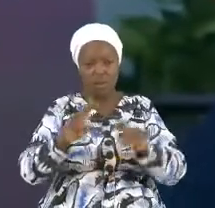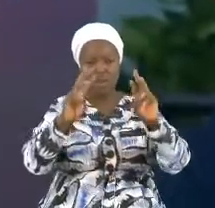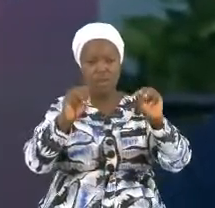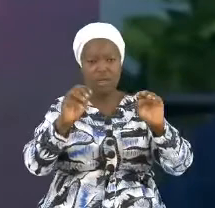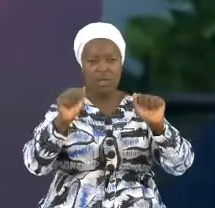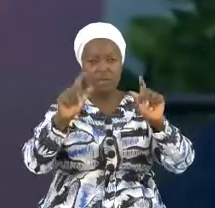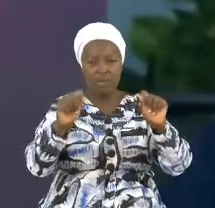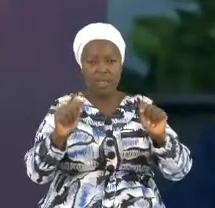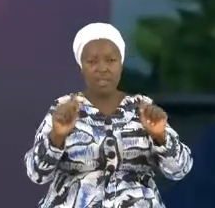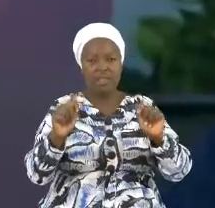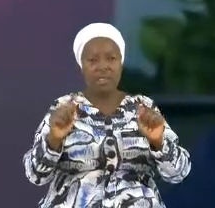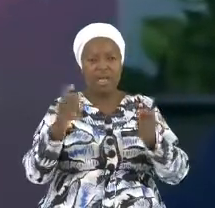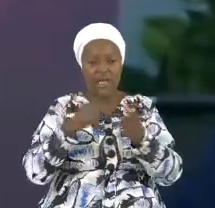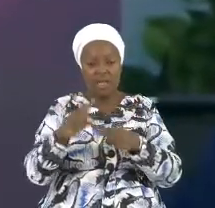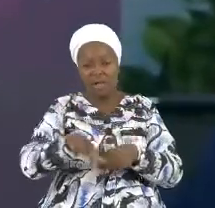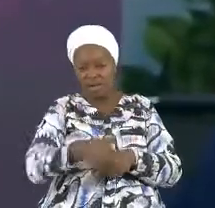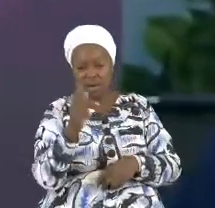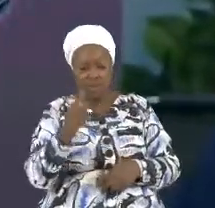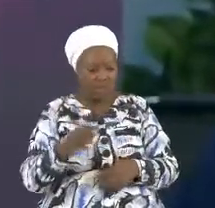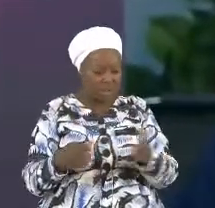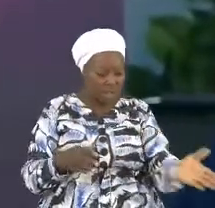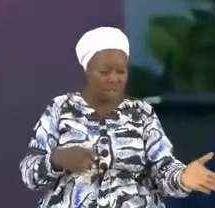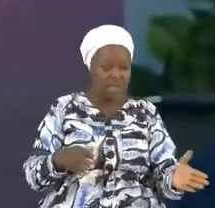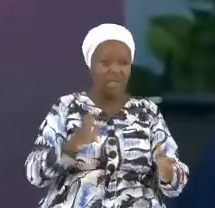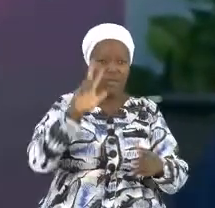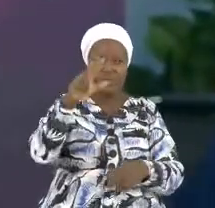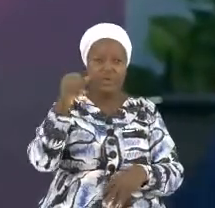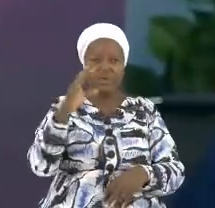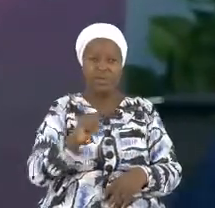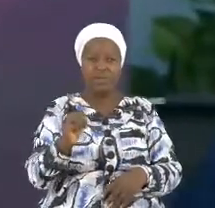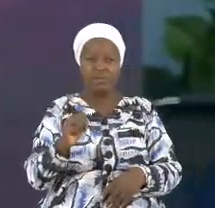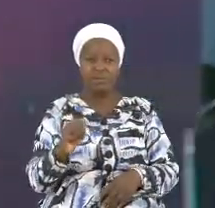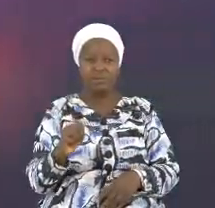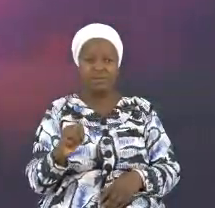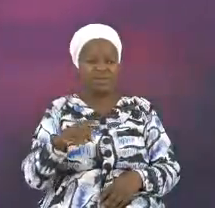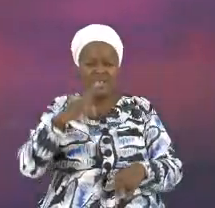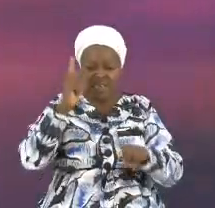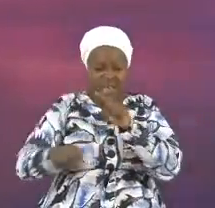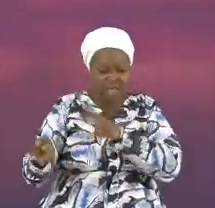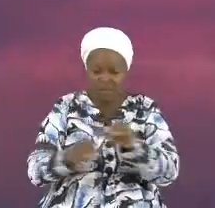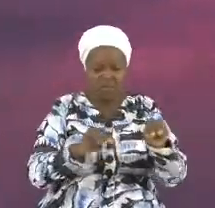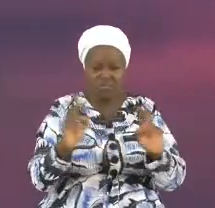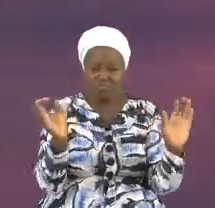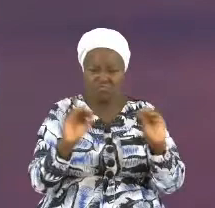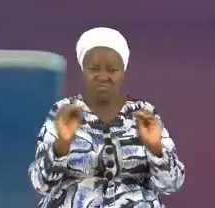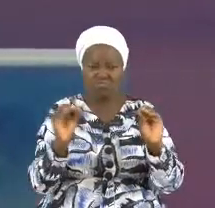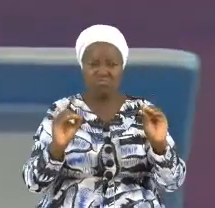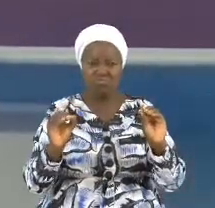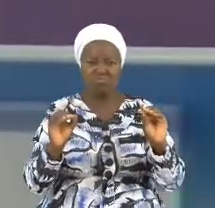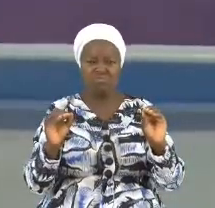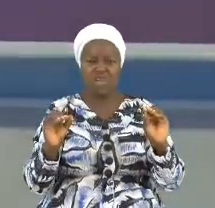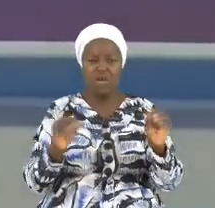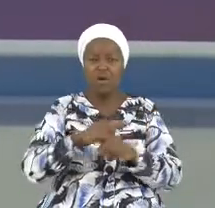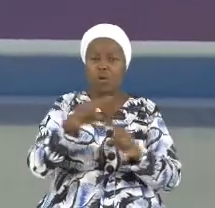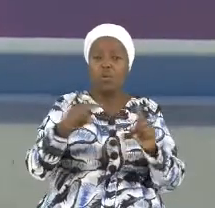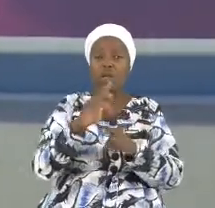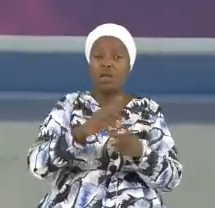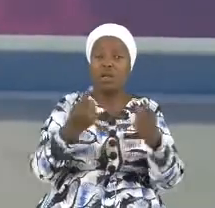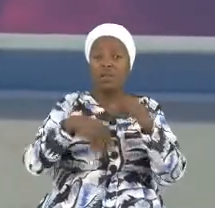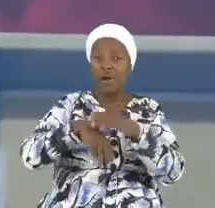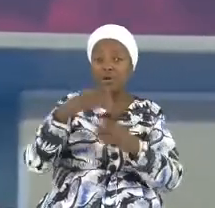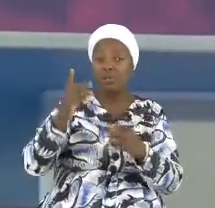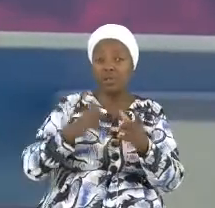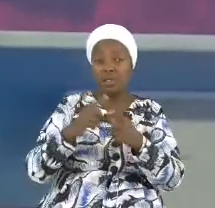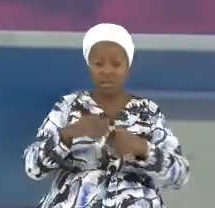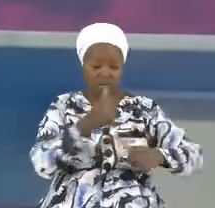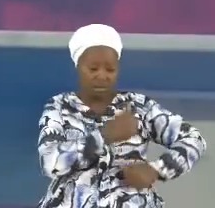there. Three of them paralyzed, could not move at all. When we came out, the security brother